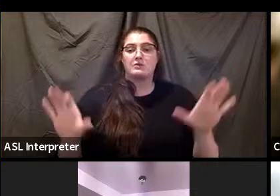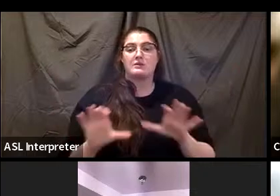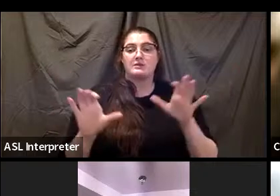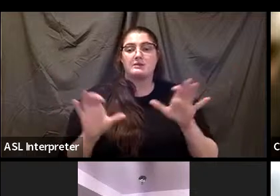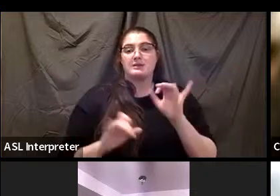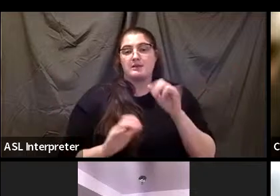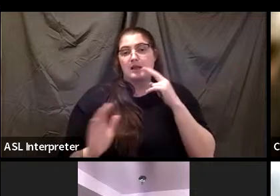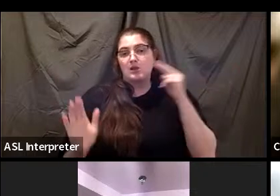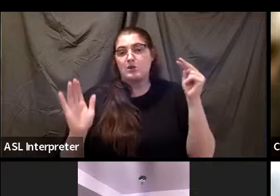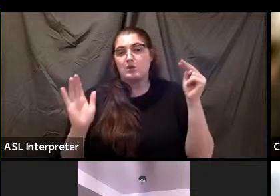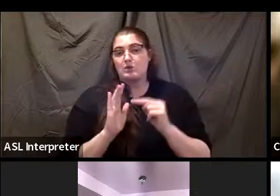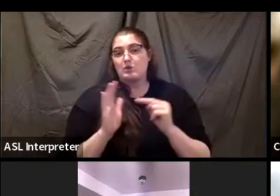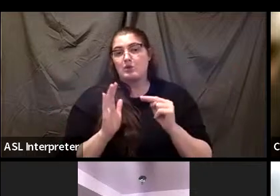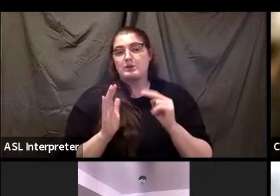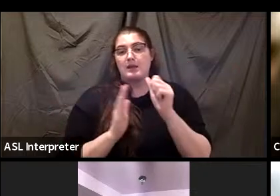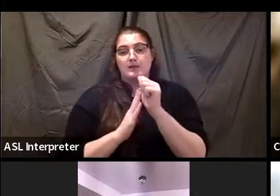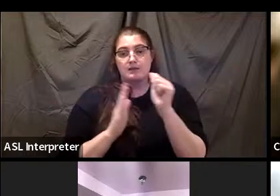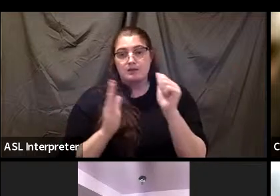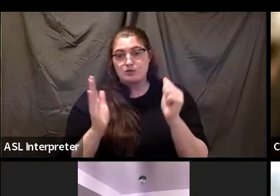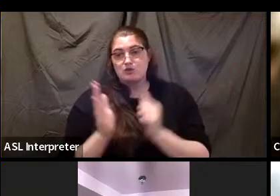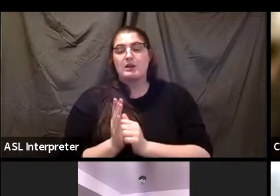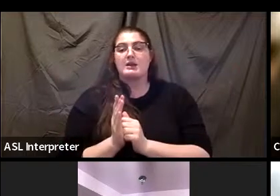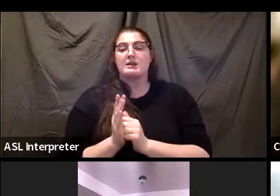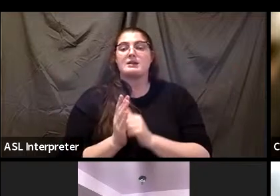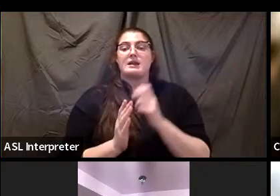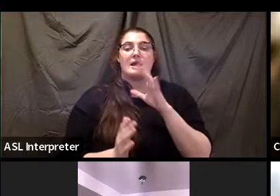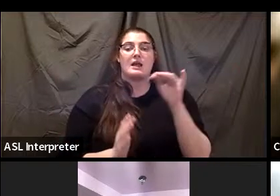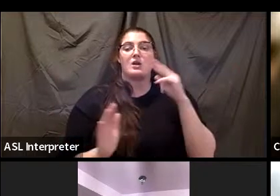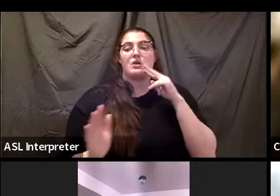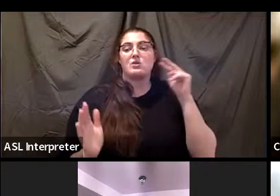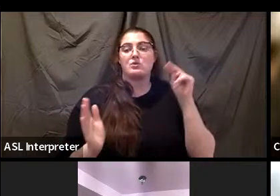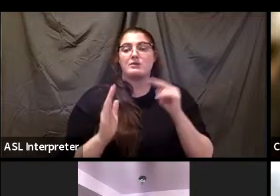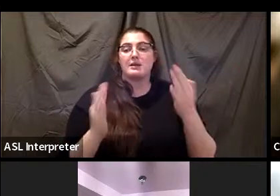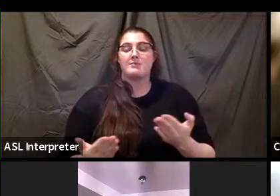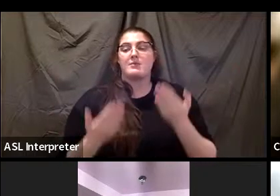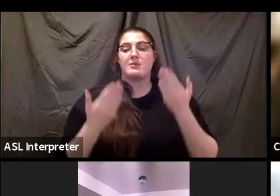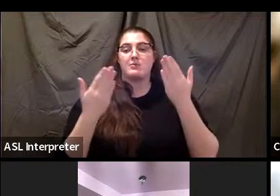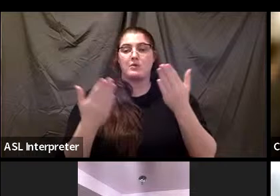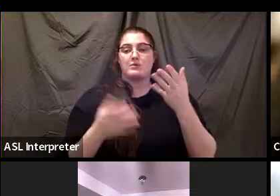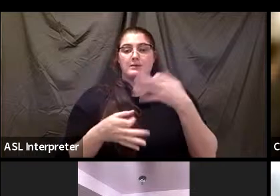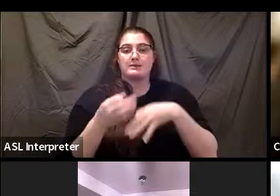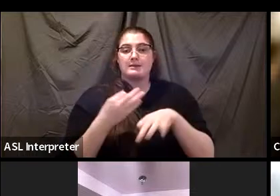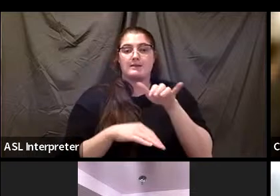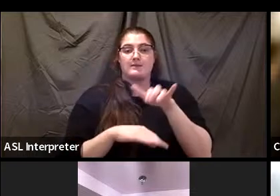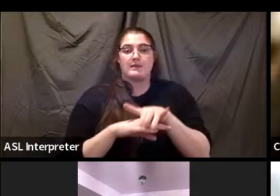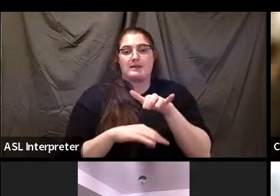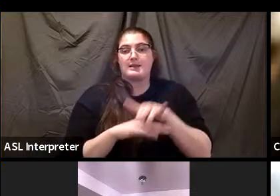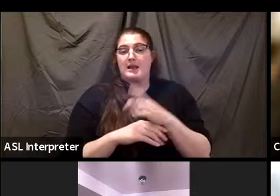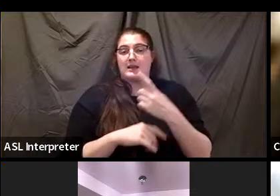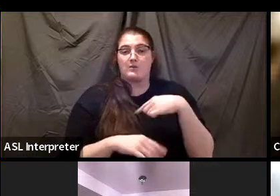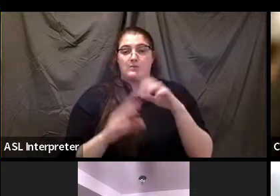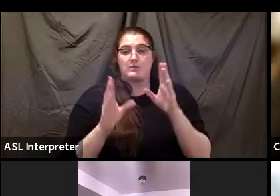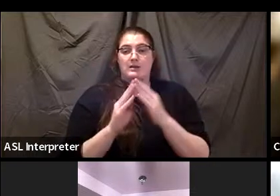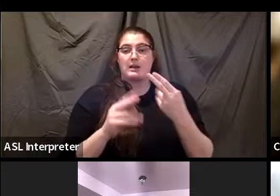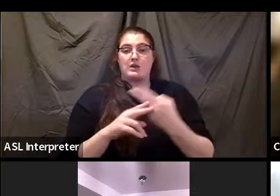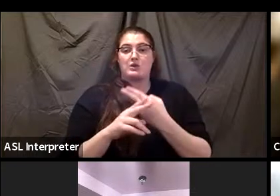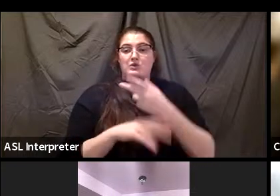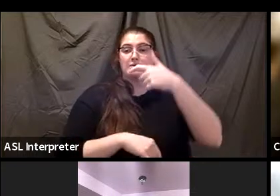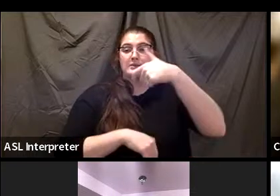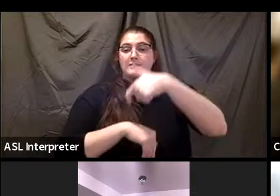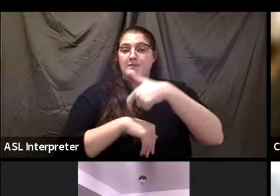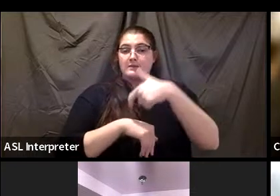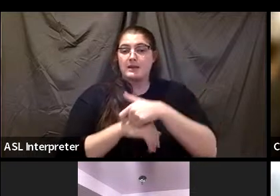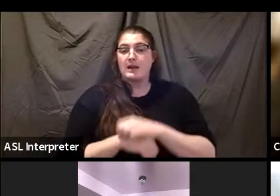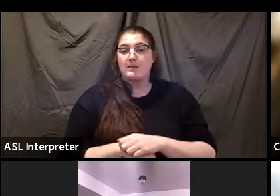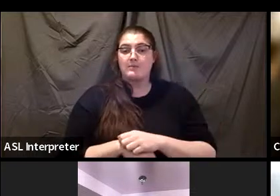at the agenda and looked at that proposal instead of the night of, and use up time. So to